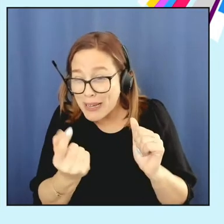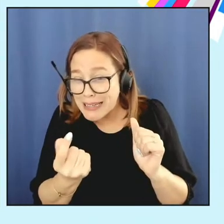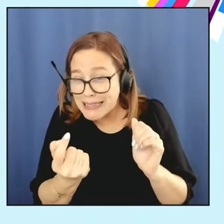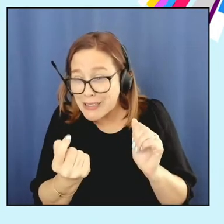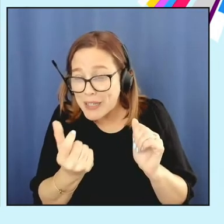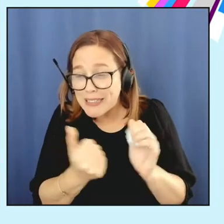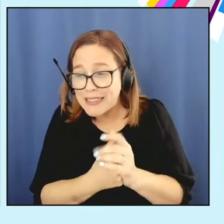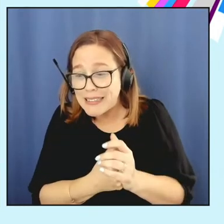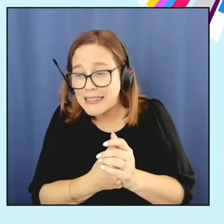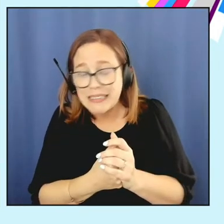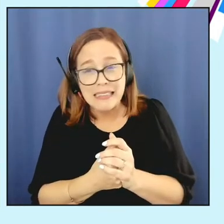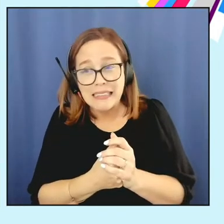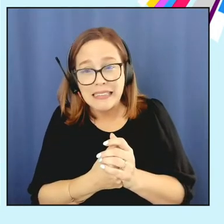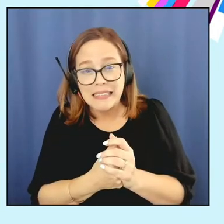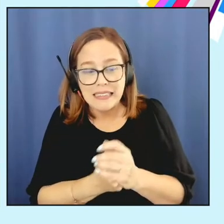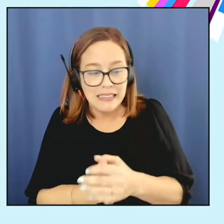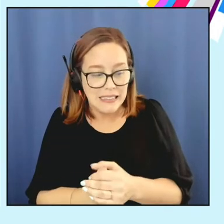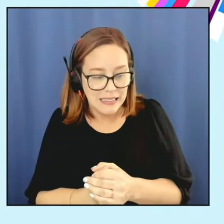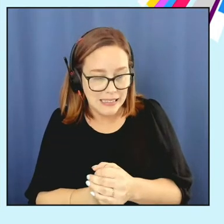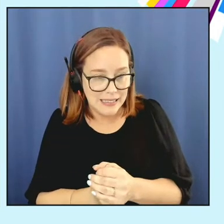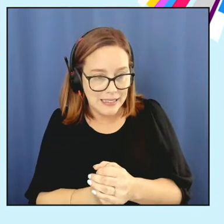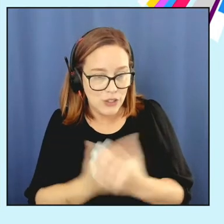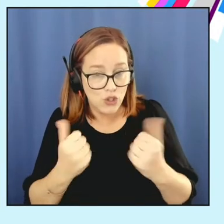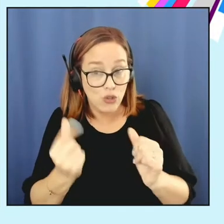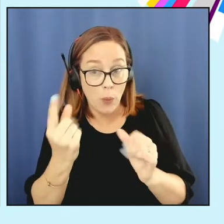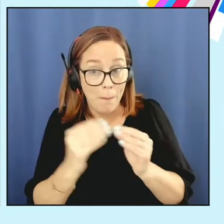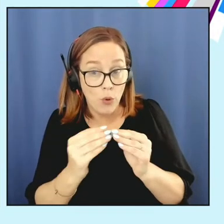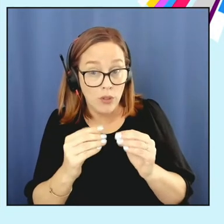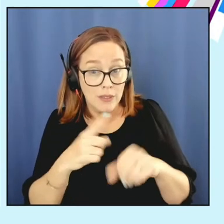I want to try one more time really quickly.